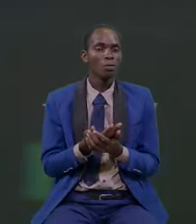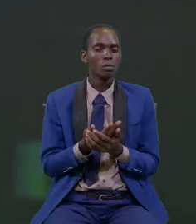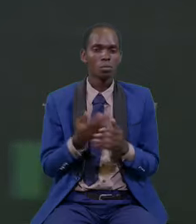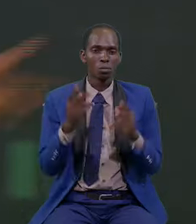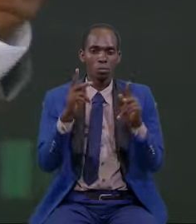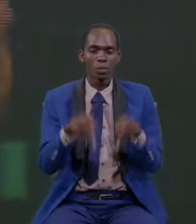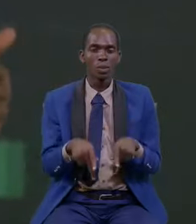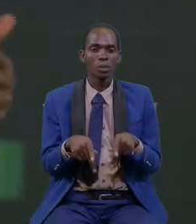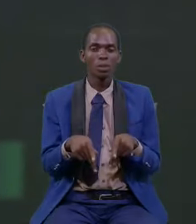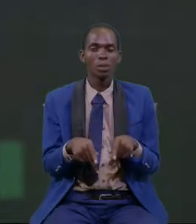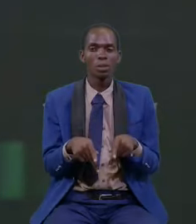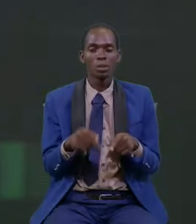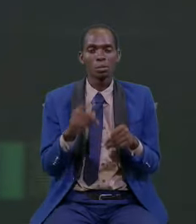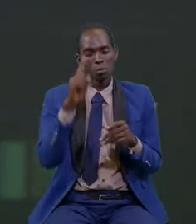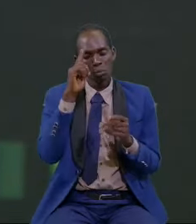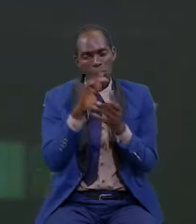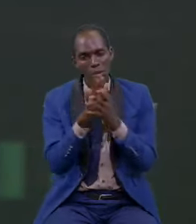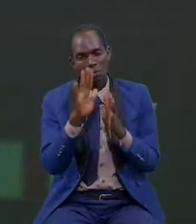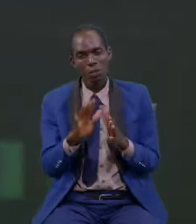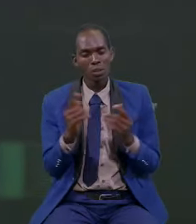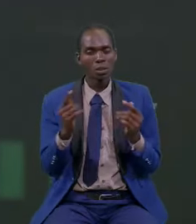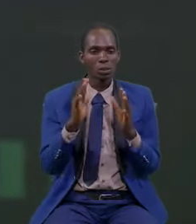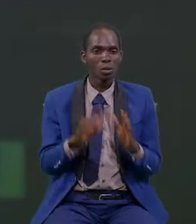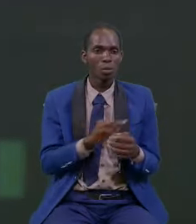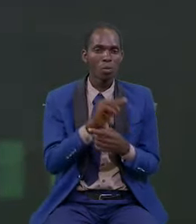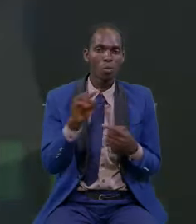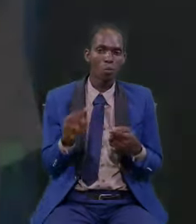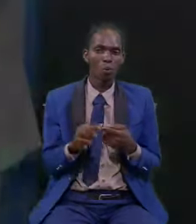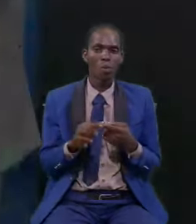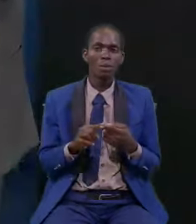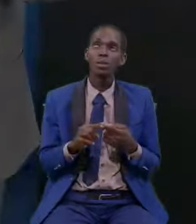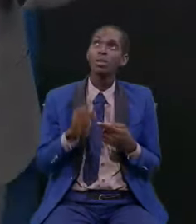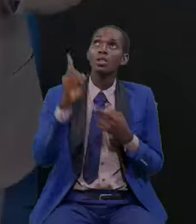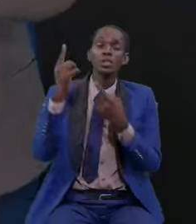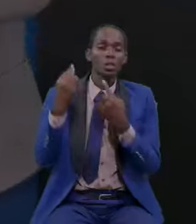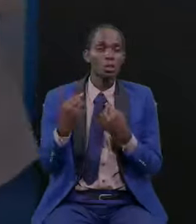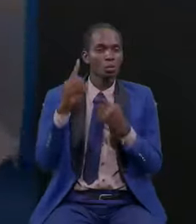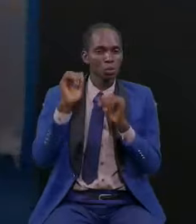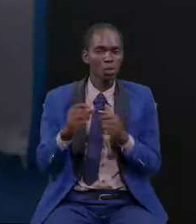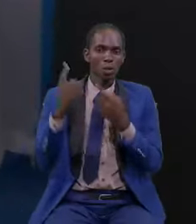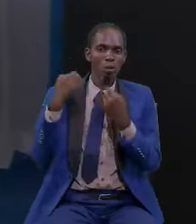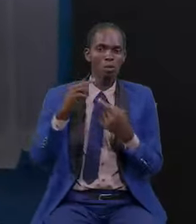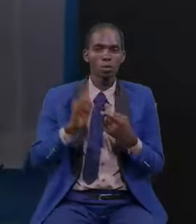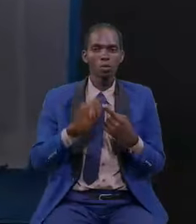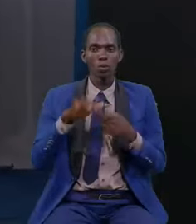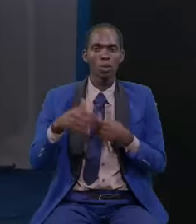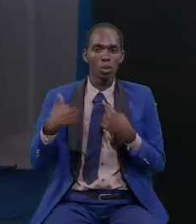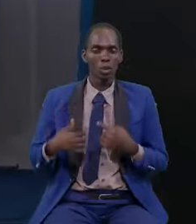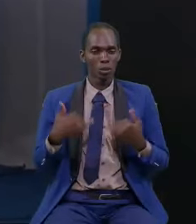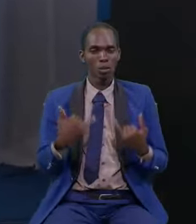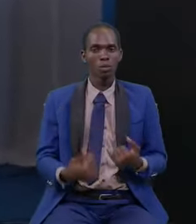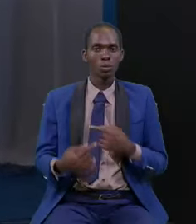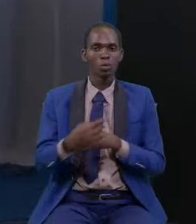saint or sinner, when he comes, he can come to your heart today, can come to your life today, and then